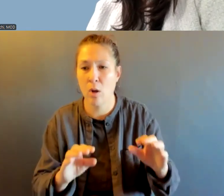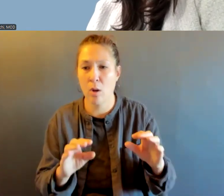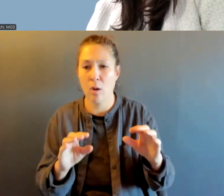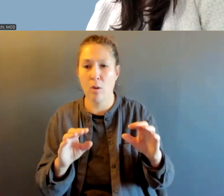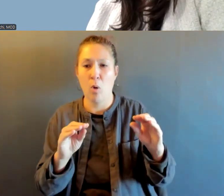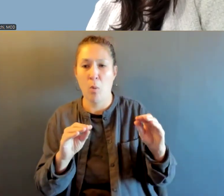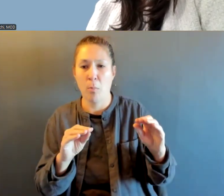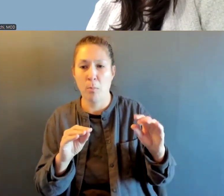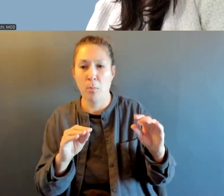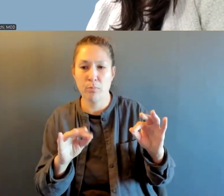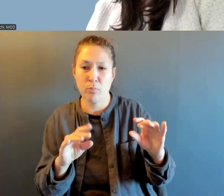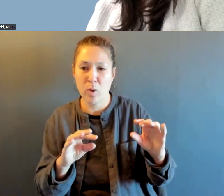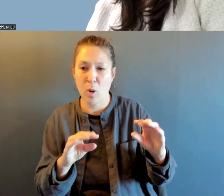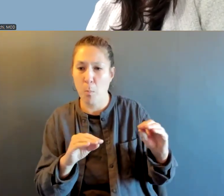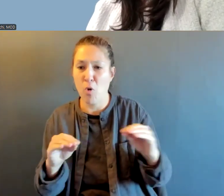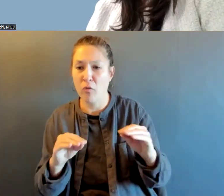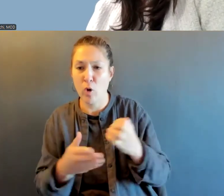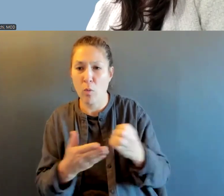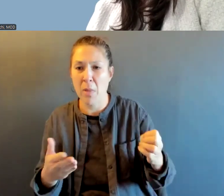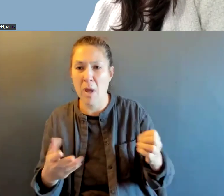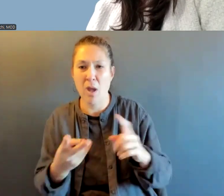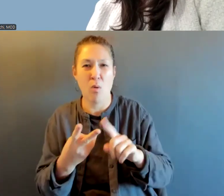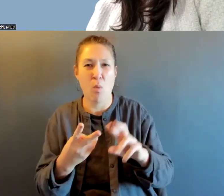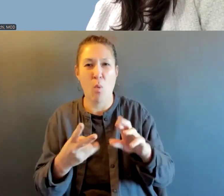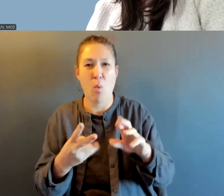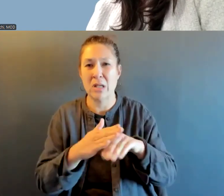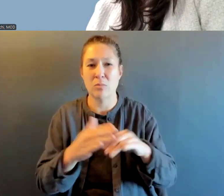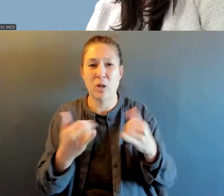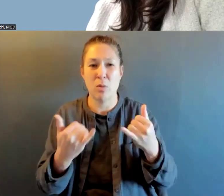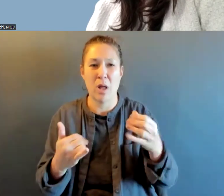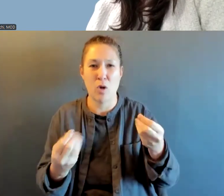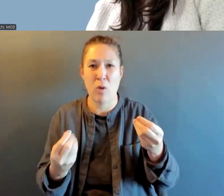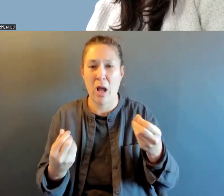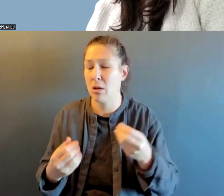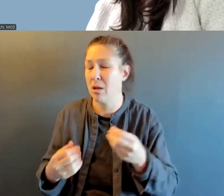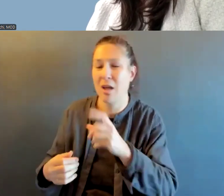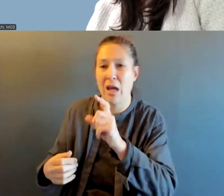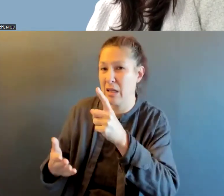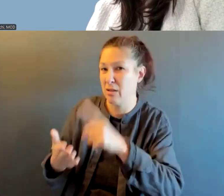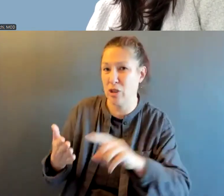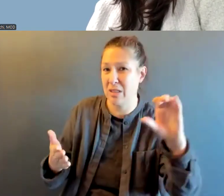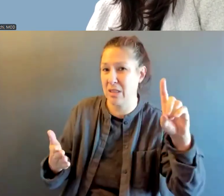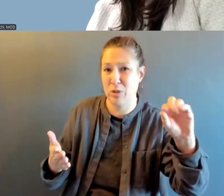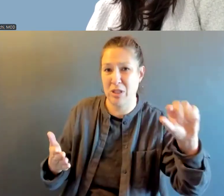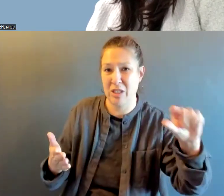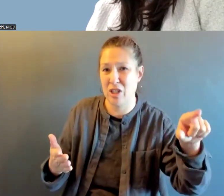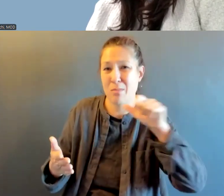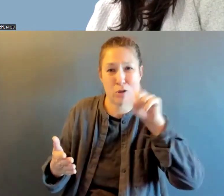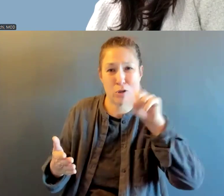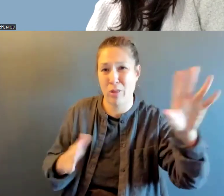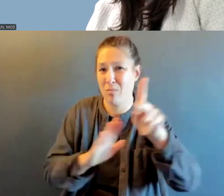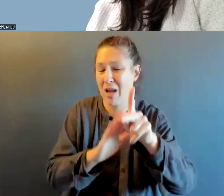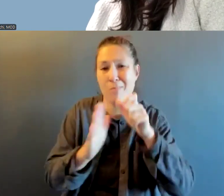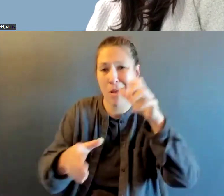with the CDBG funding parameters and the grant applications and things like that. If that's their policy, I'm just not an expert on